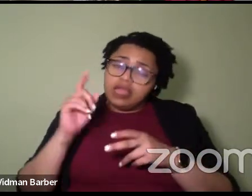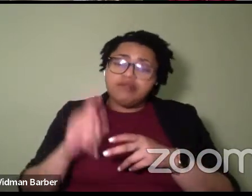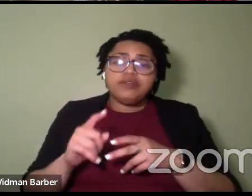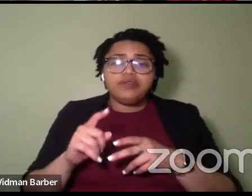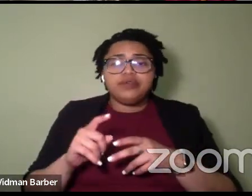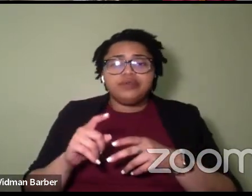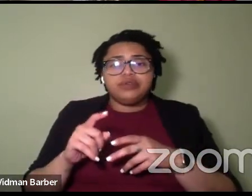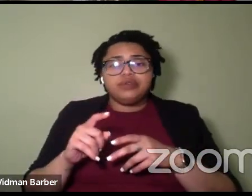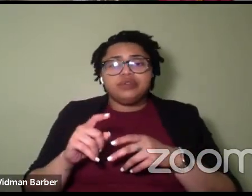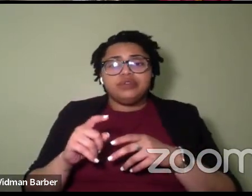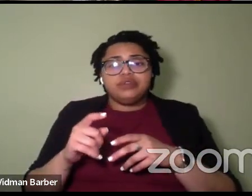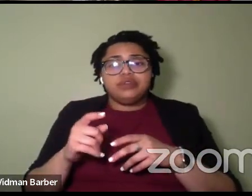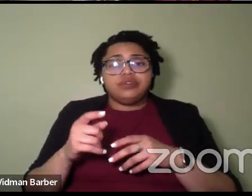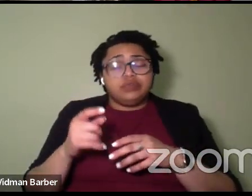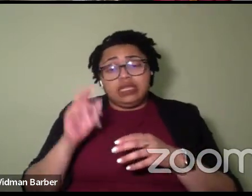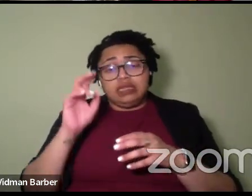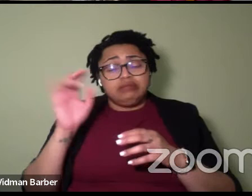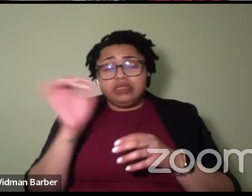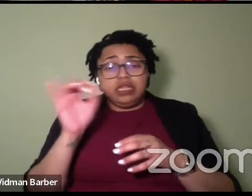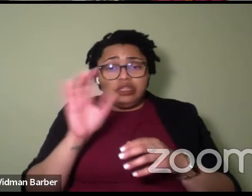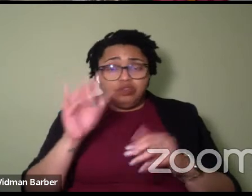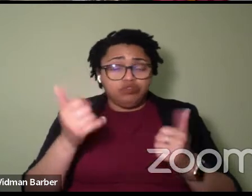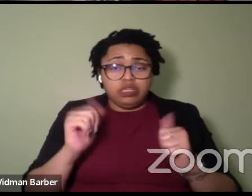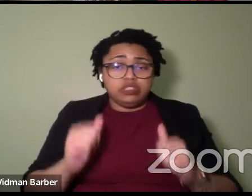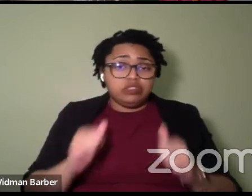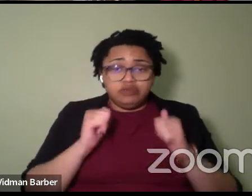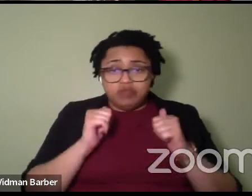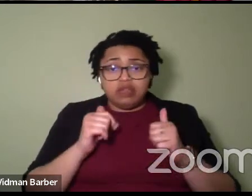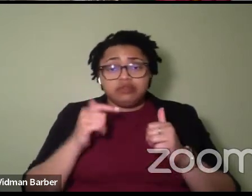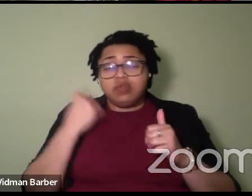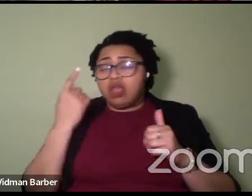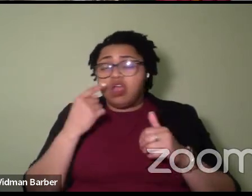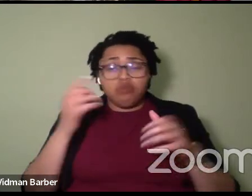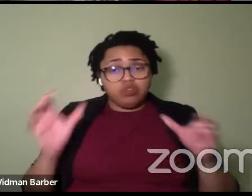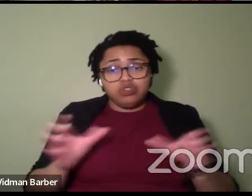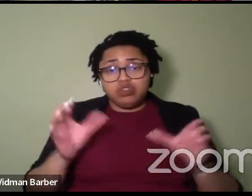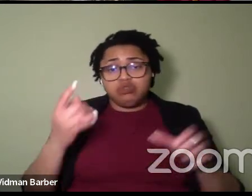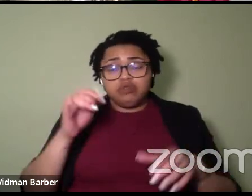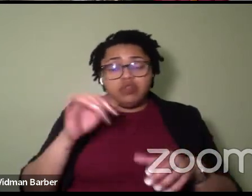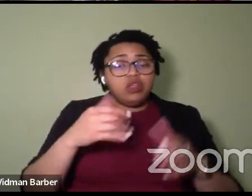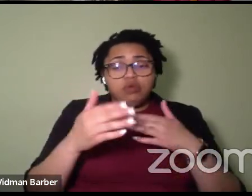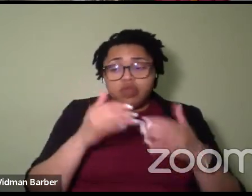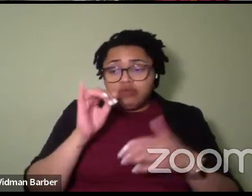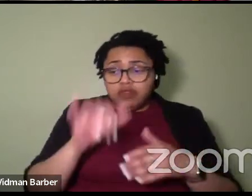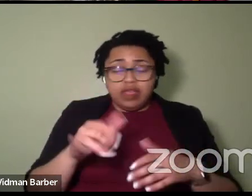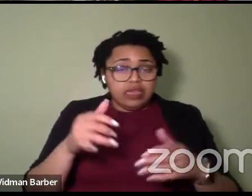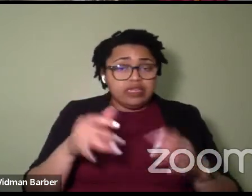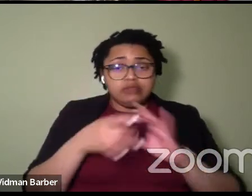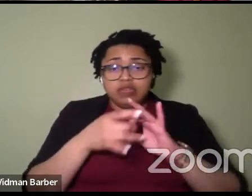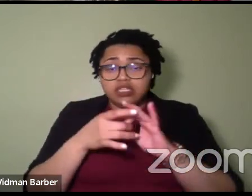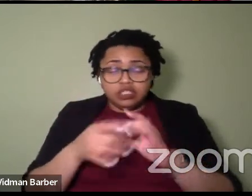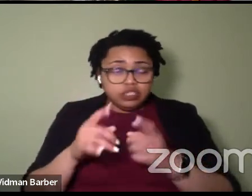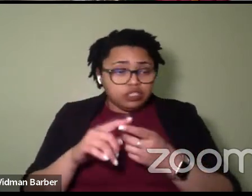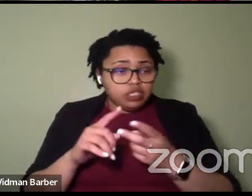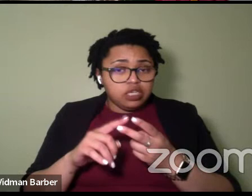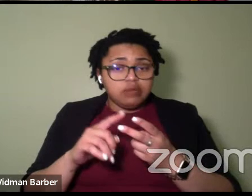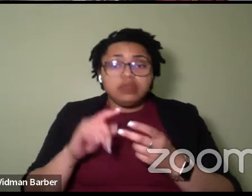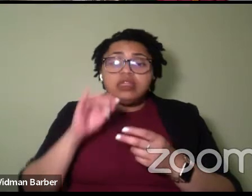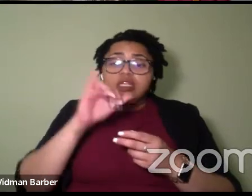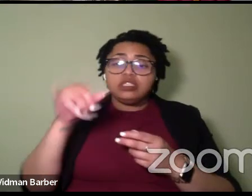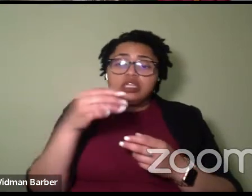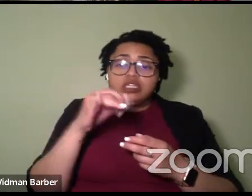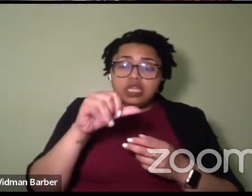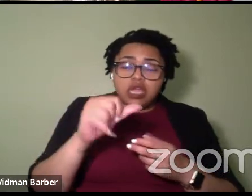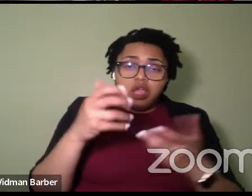that you need to survive. And so that's what I always encourage, is whatever those things are, that relationship that Jessica describes her father has